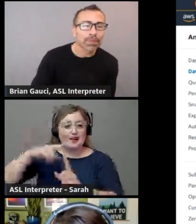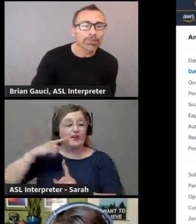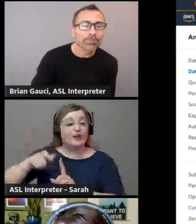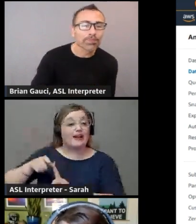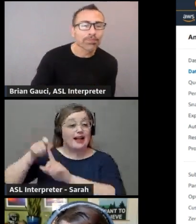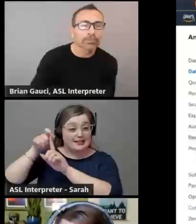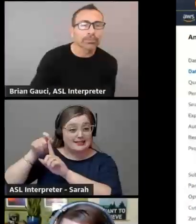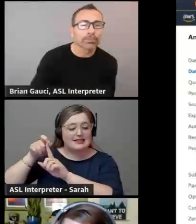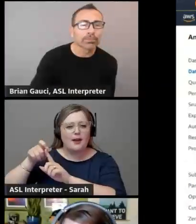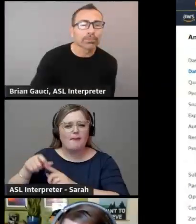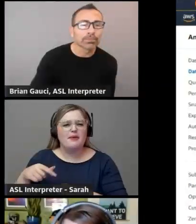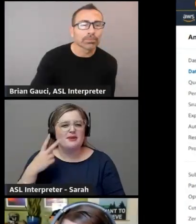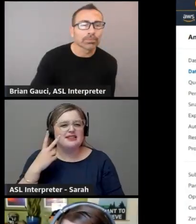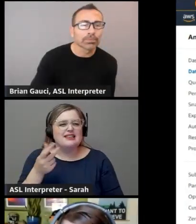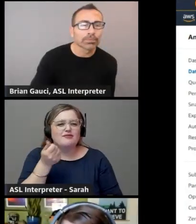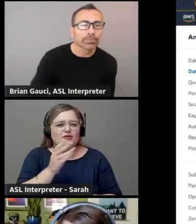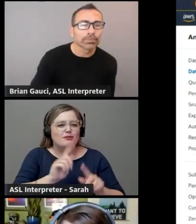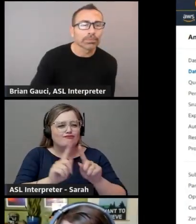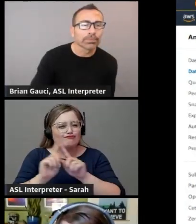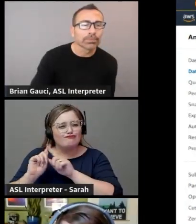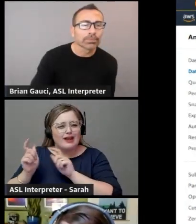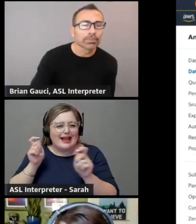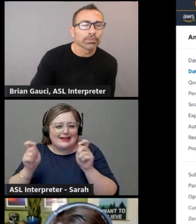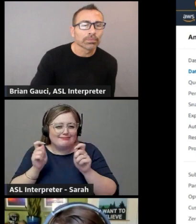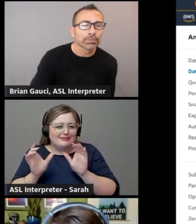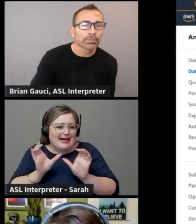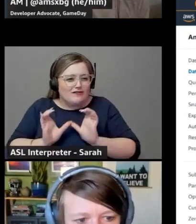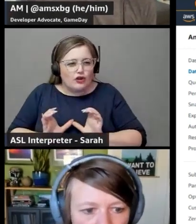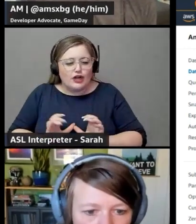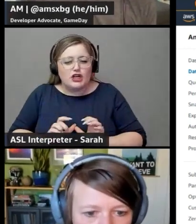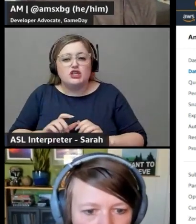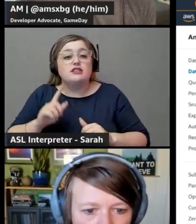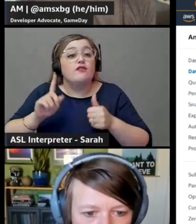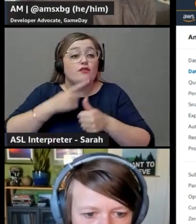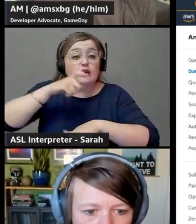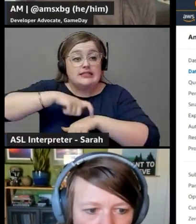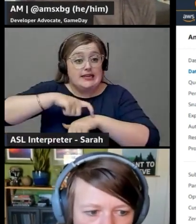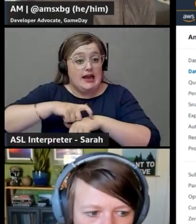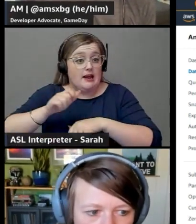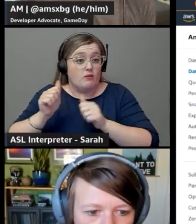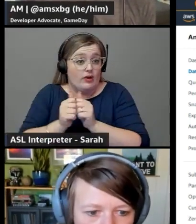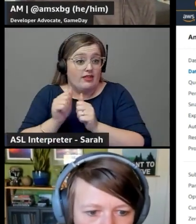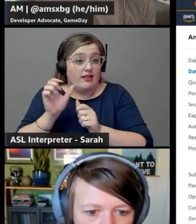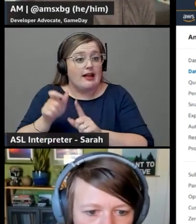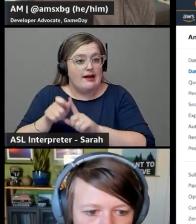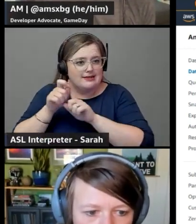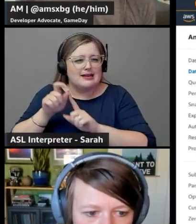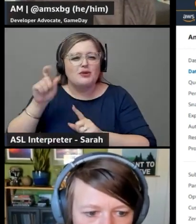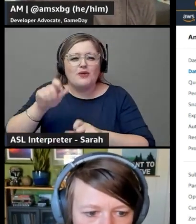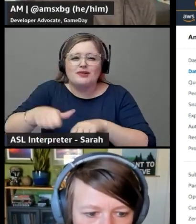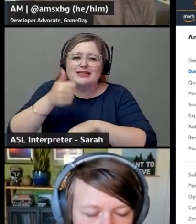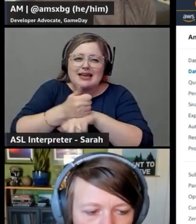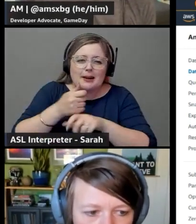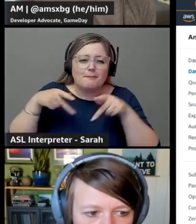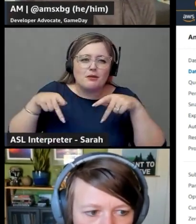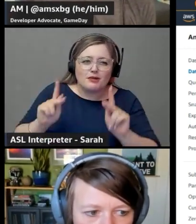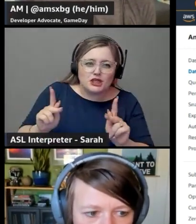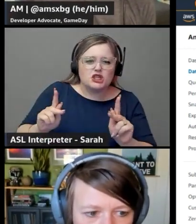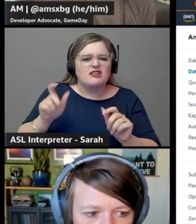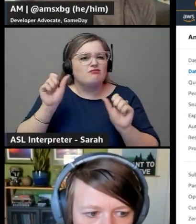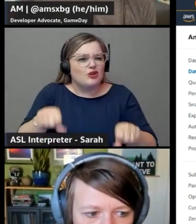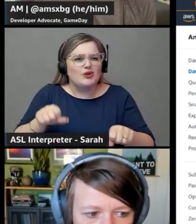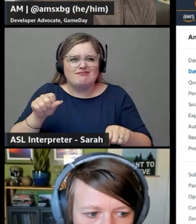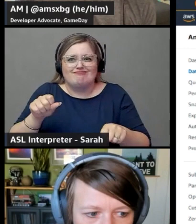seen, there's a few extra configurations you've got to do just your first time getting started with custom. You have to set up permissions. You could then set up 100 databases